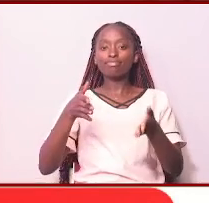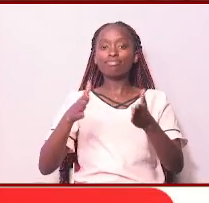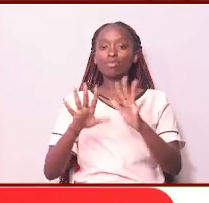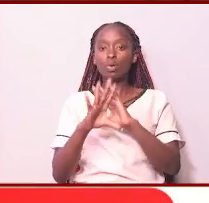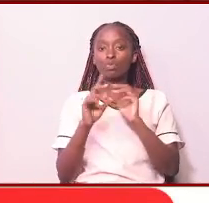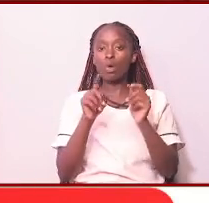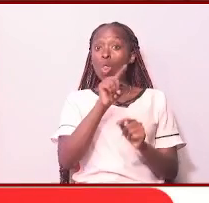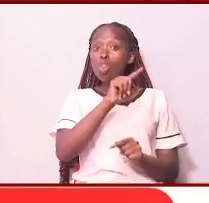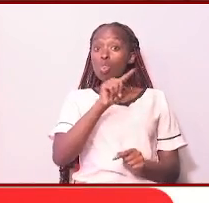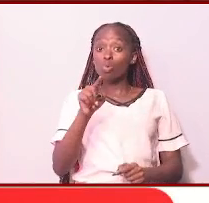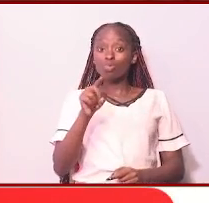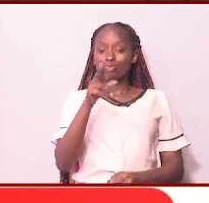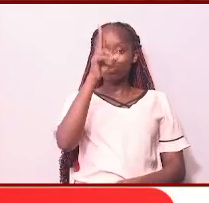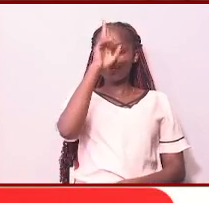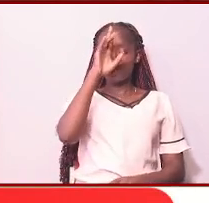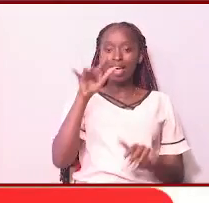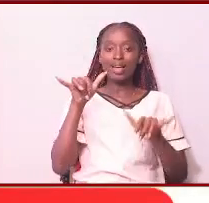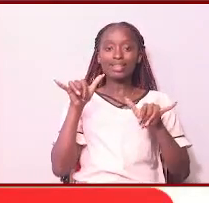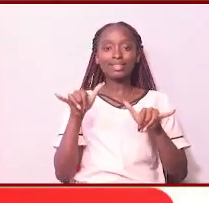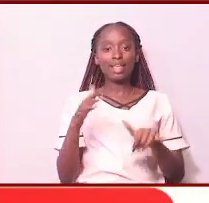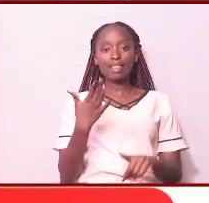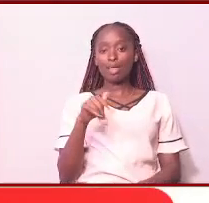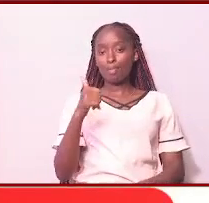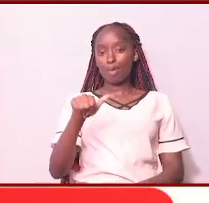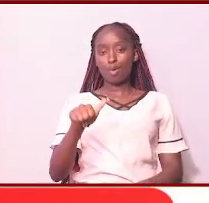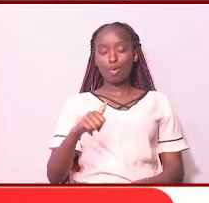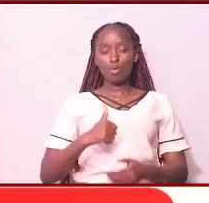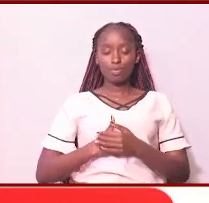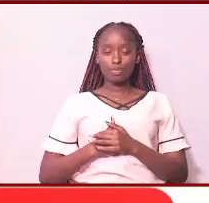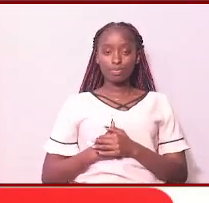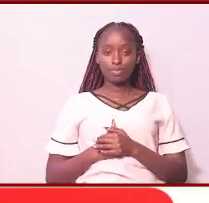policemen will stay on standby for now. Uhaba wa